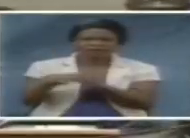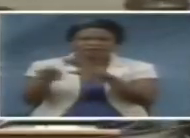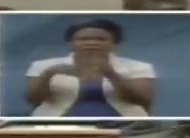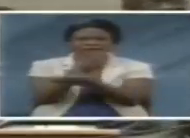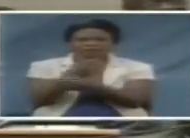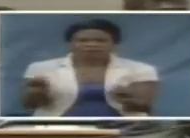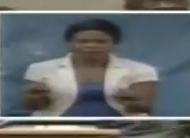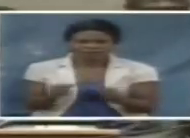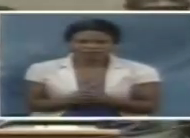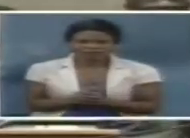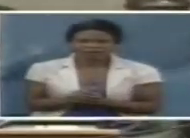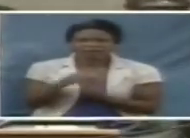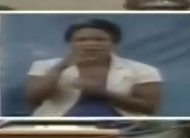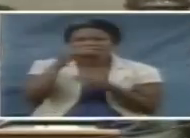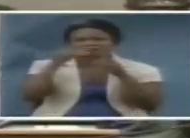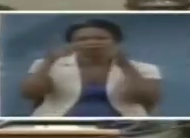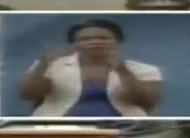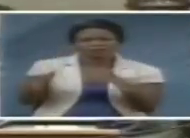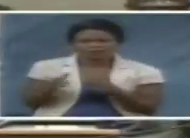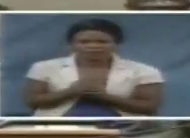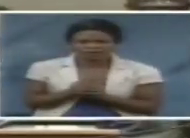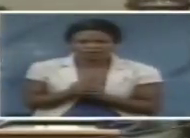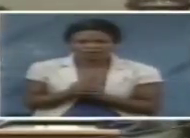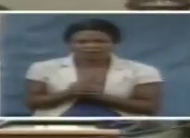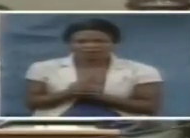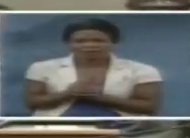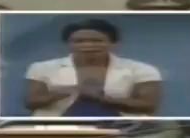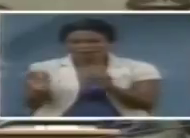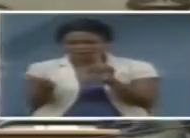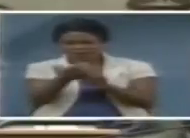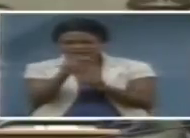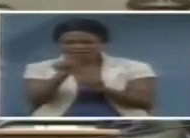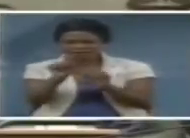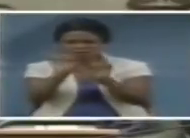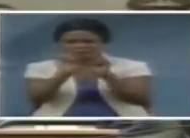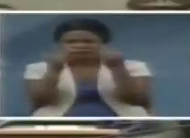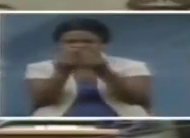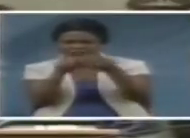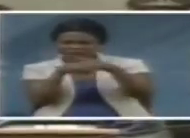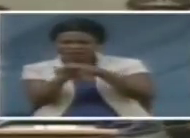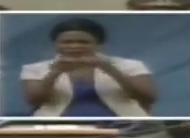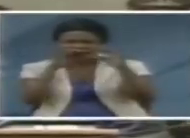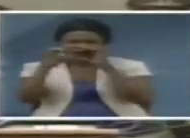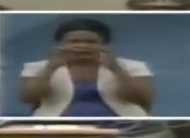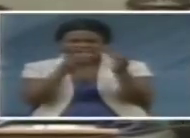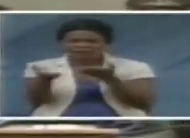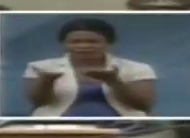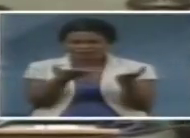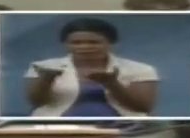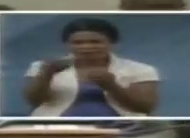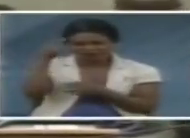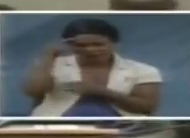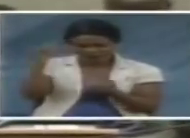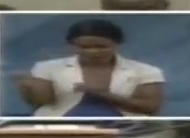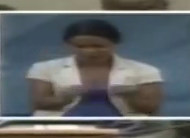of ICT-based solutions. Mr. Speaker, In order to achieve universal access to communication